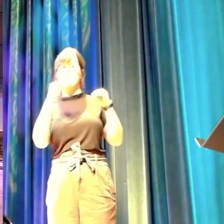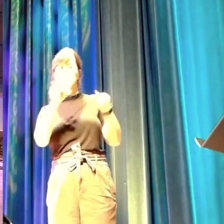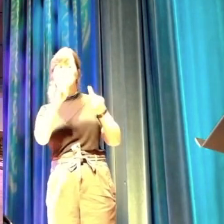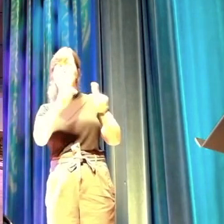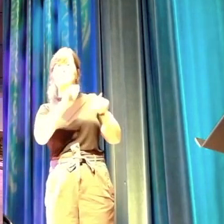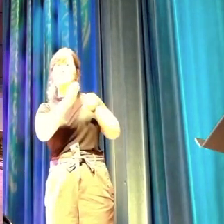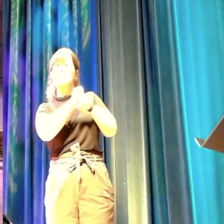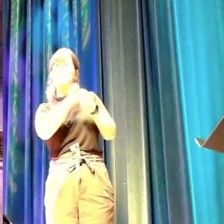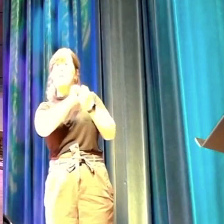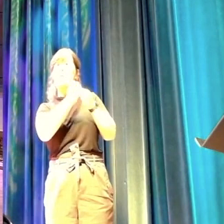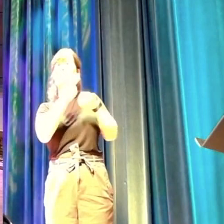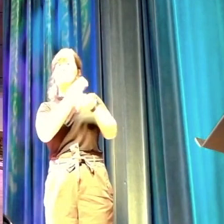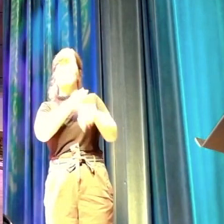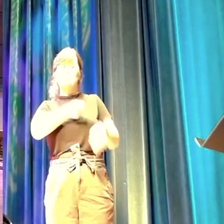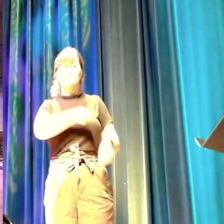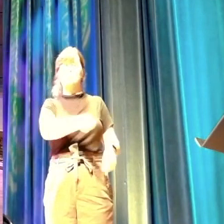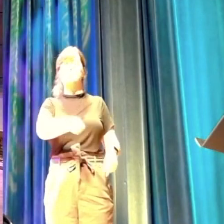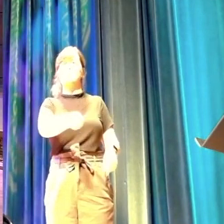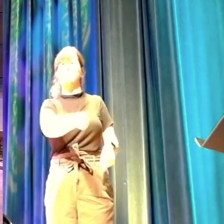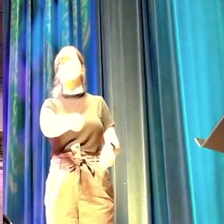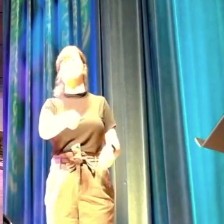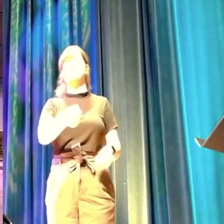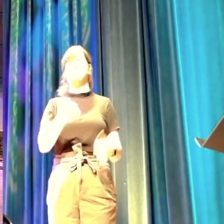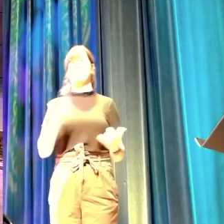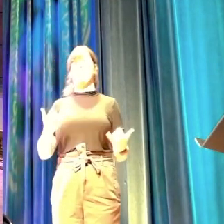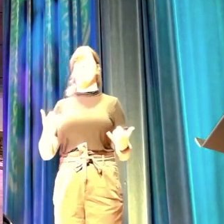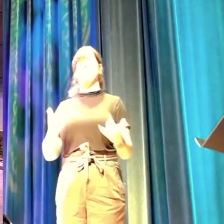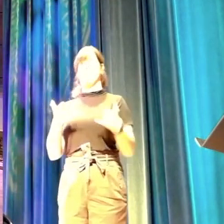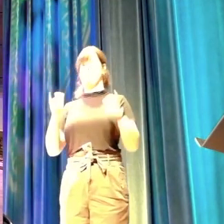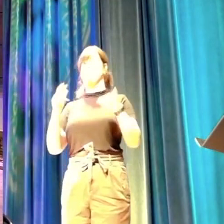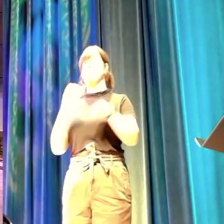are teaching on-in as on-in instructors.